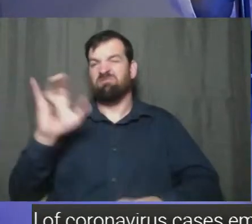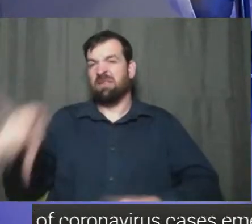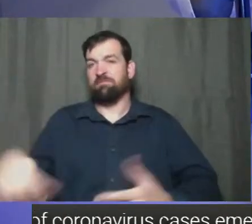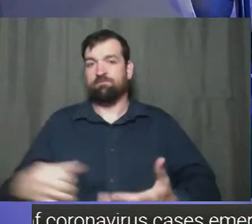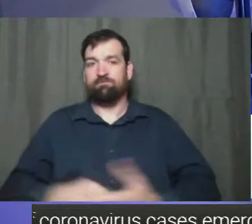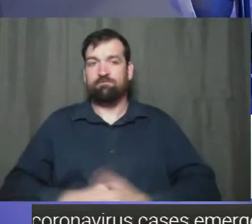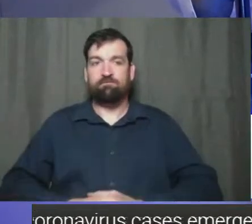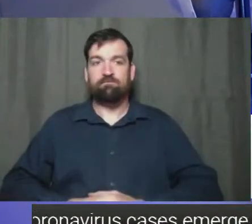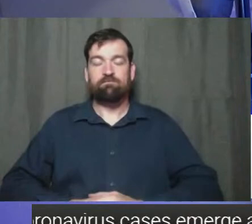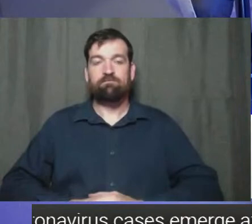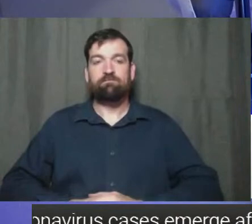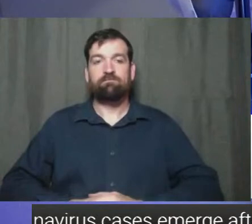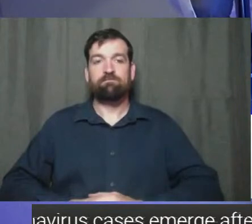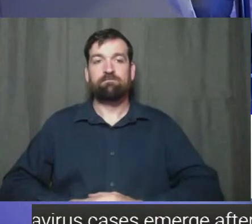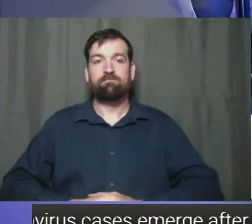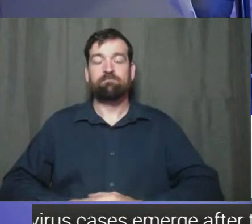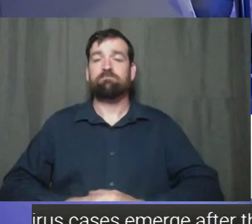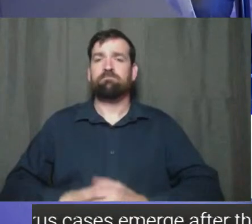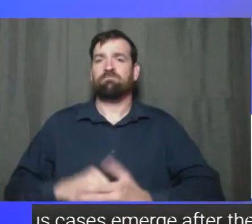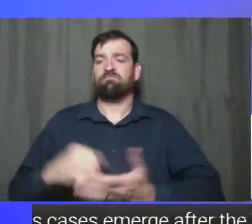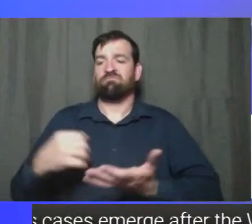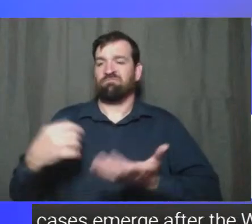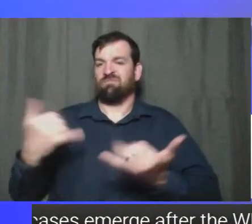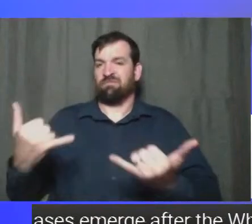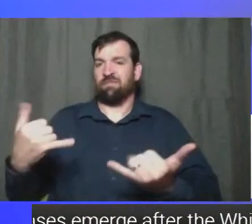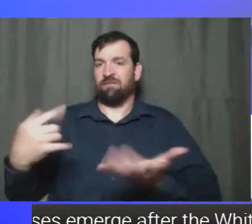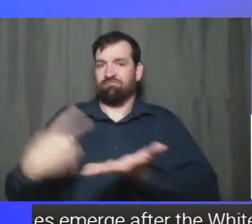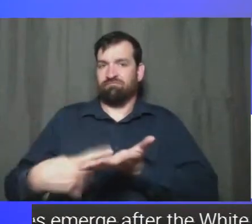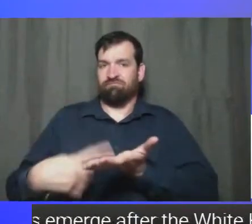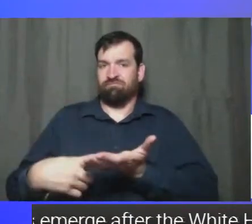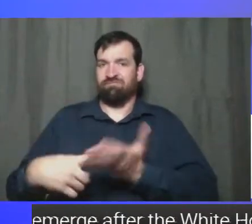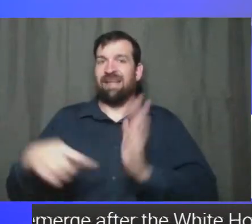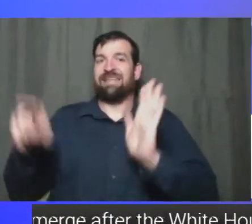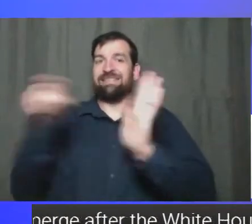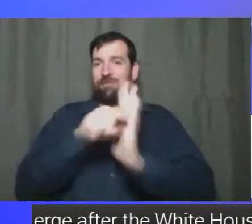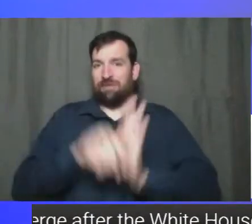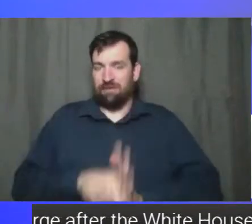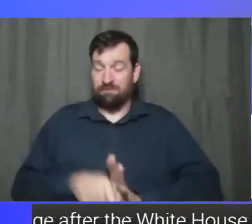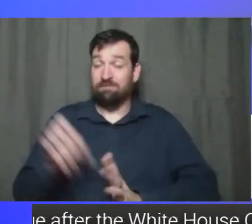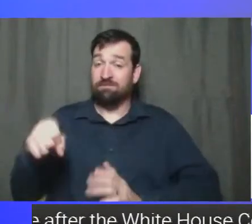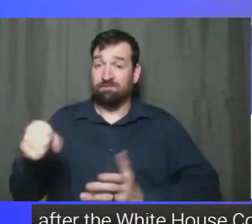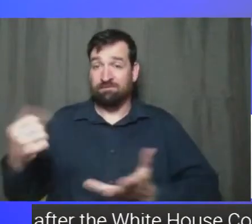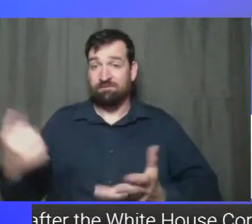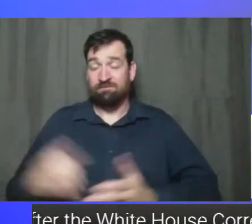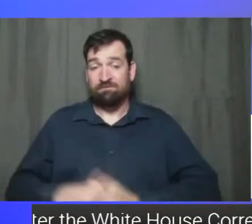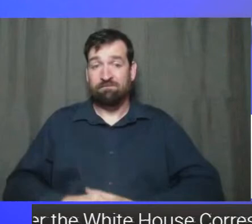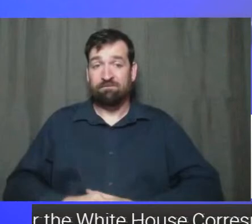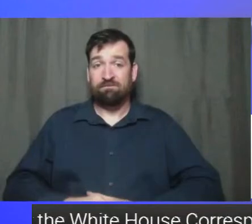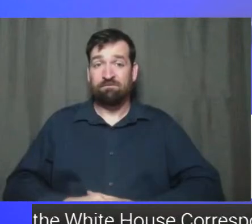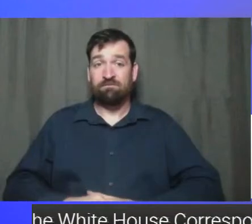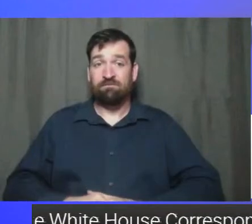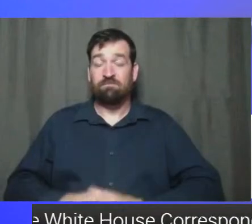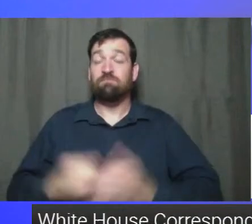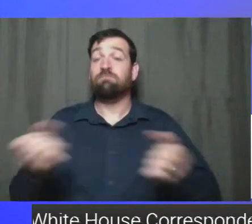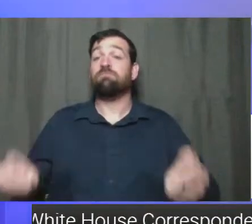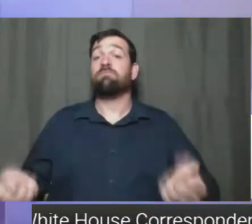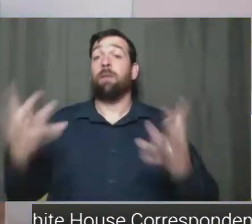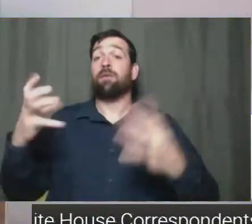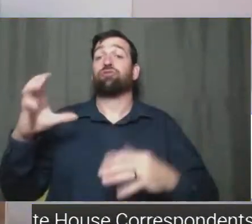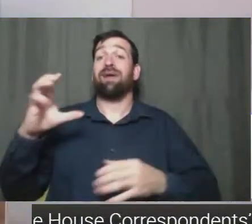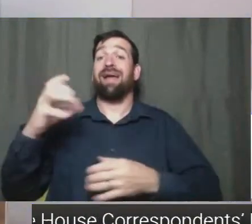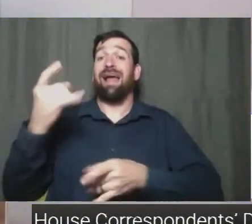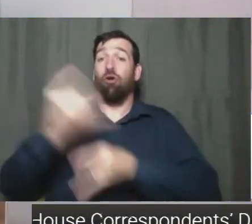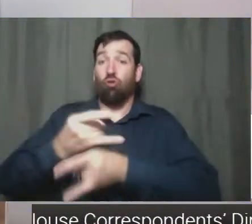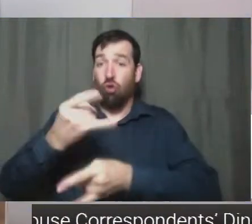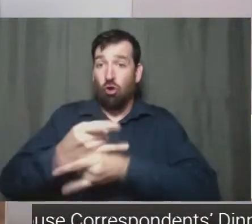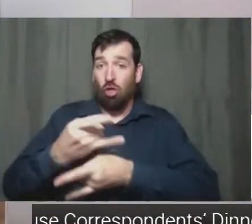comes the bad. So let's talk about the downsides. So a lot of downsides here. So first and foremost, the amount of alcohol concentration that you